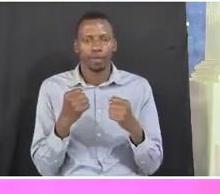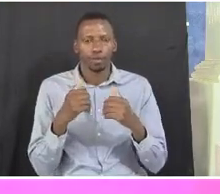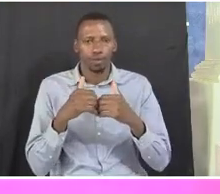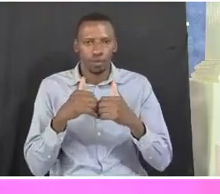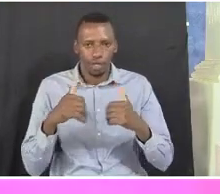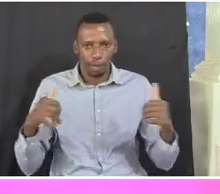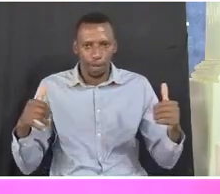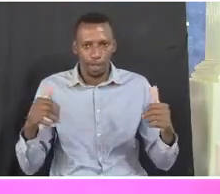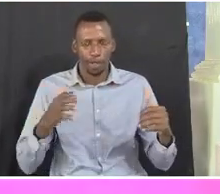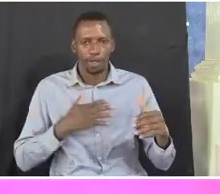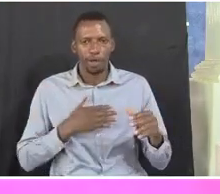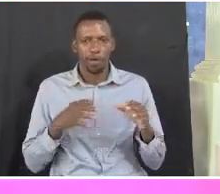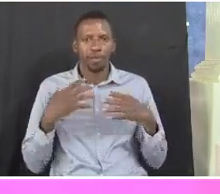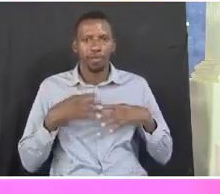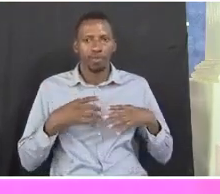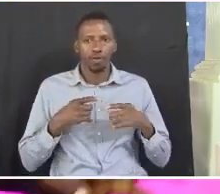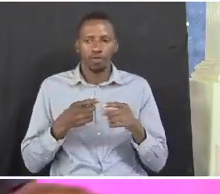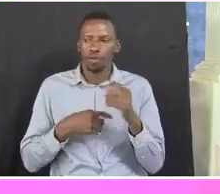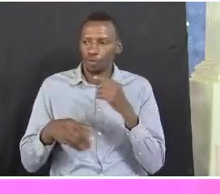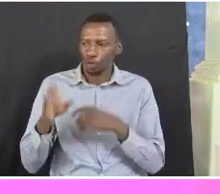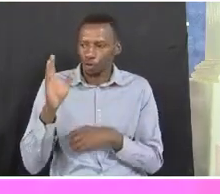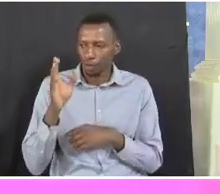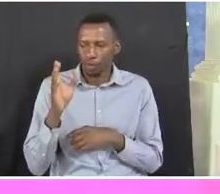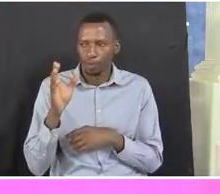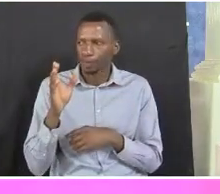separate our people from God.